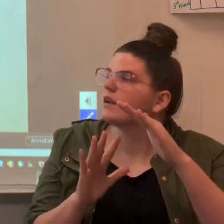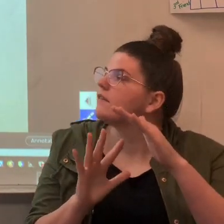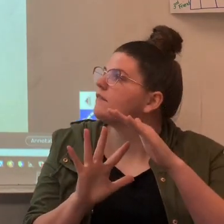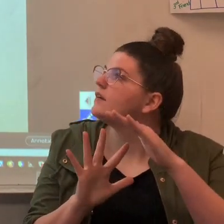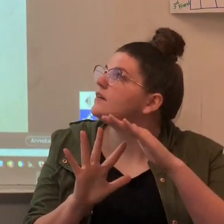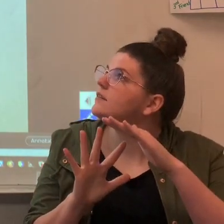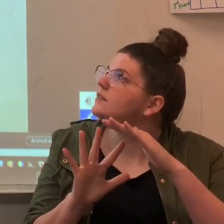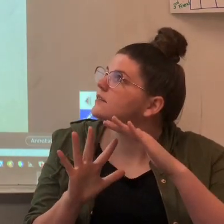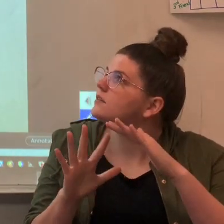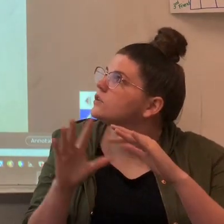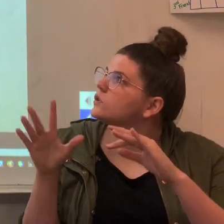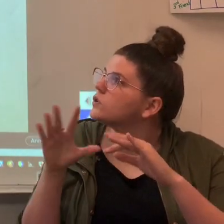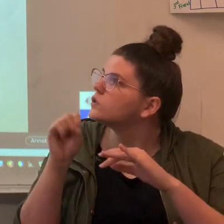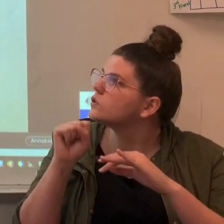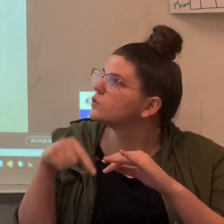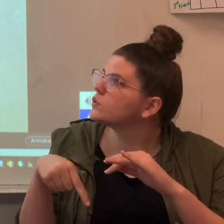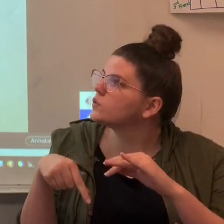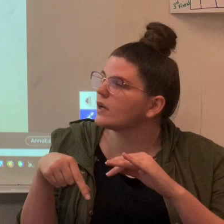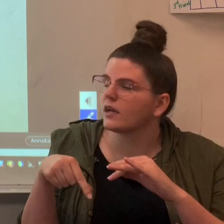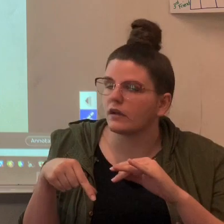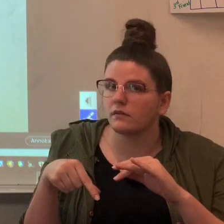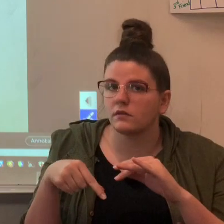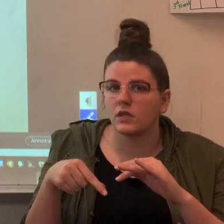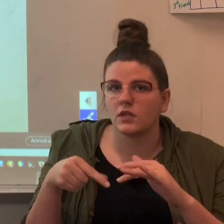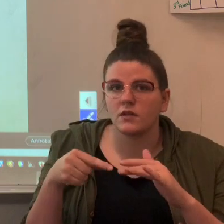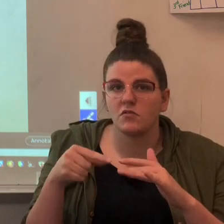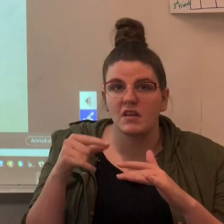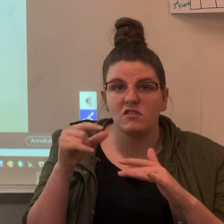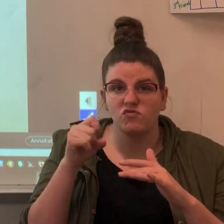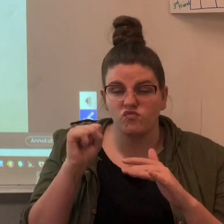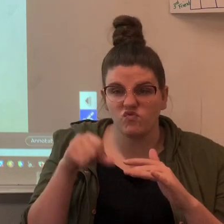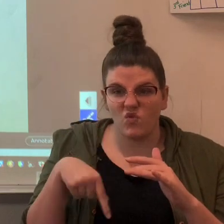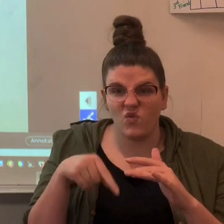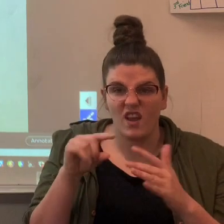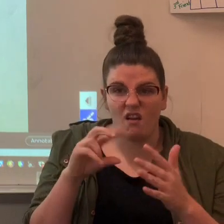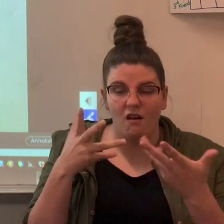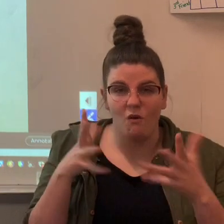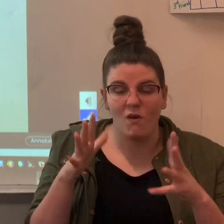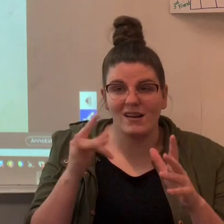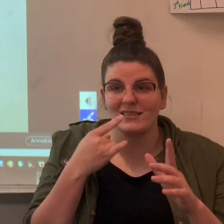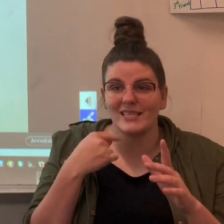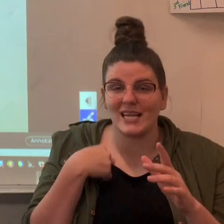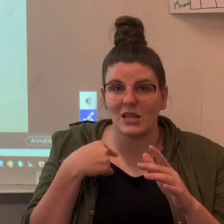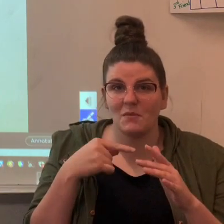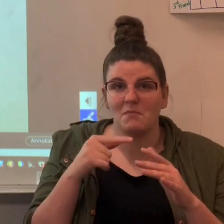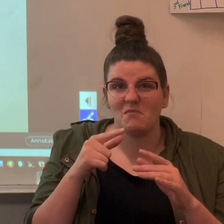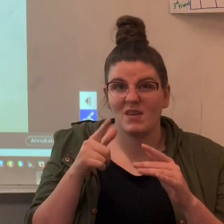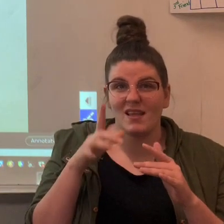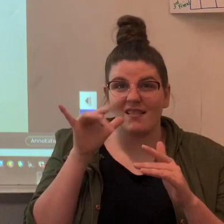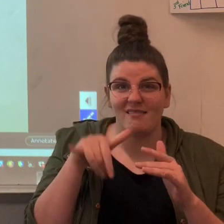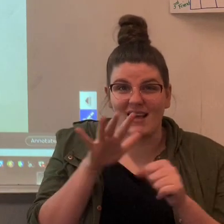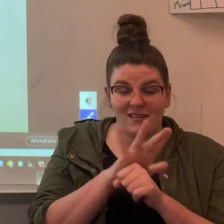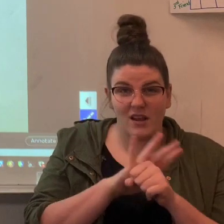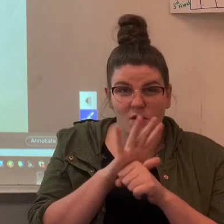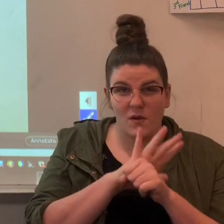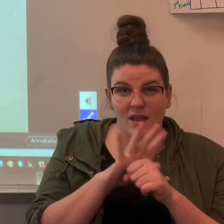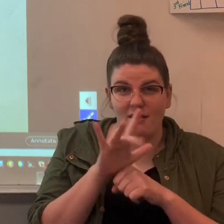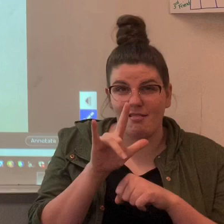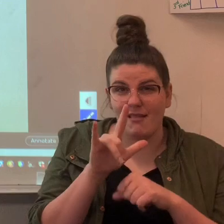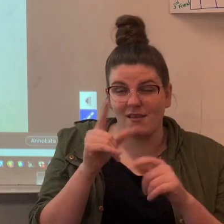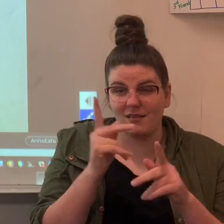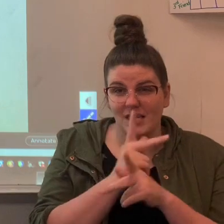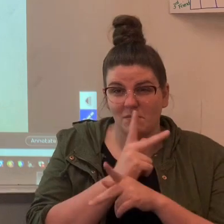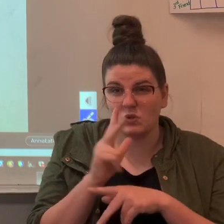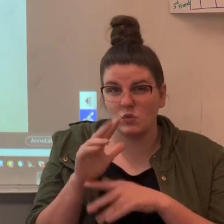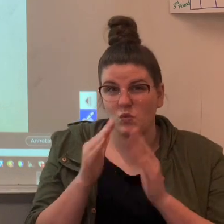area is length times width. There are 2 numbers involved, therefore the answer is a squared number. So it has